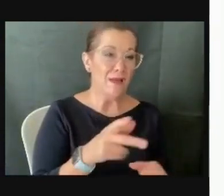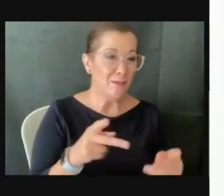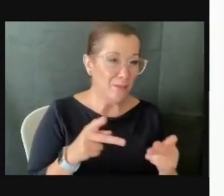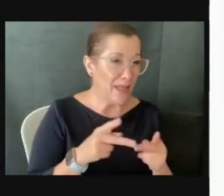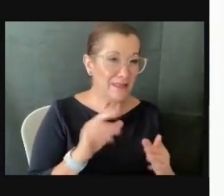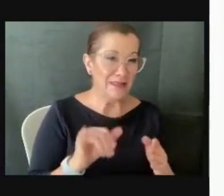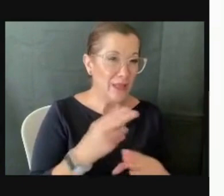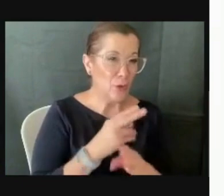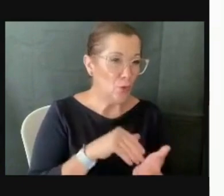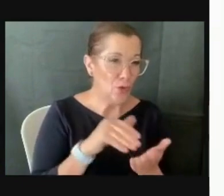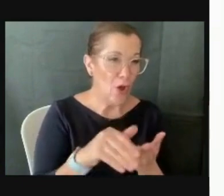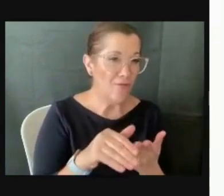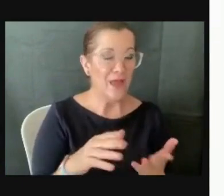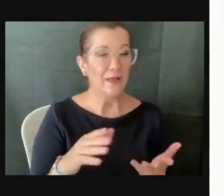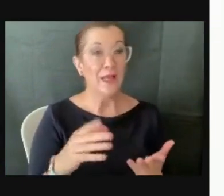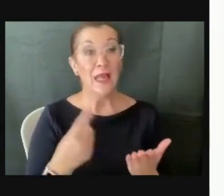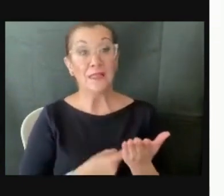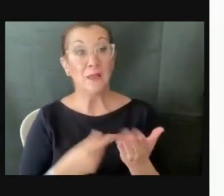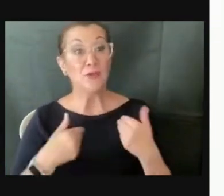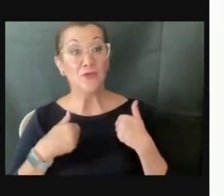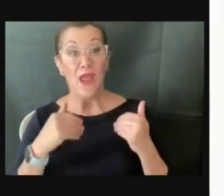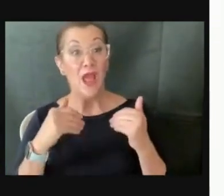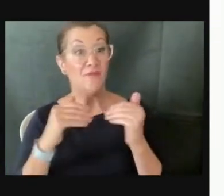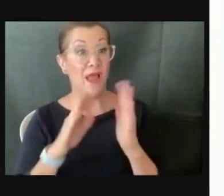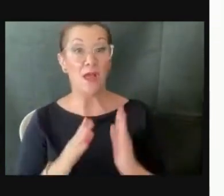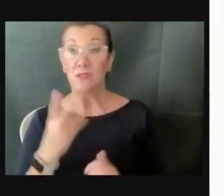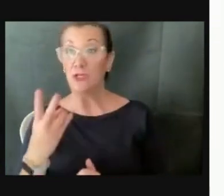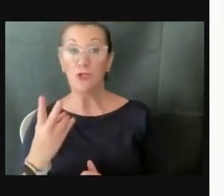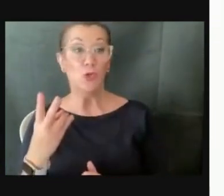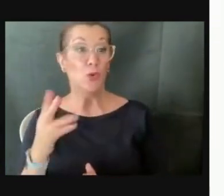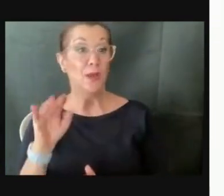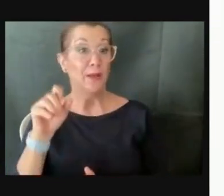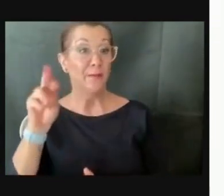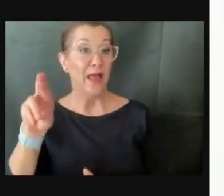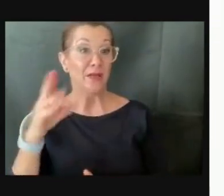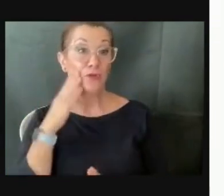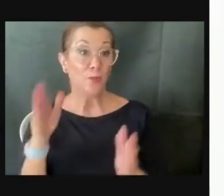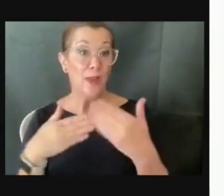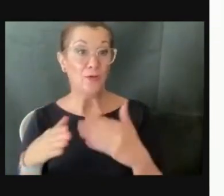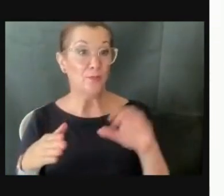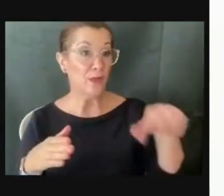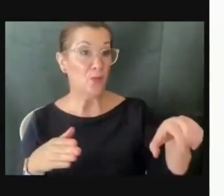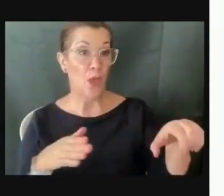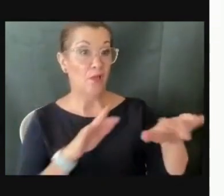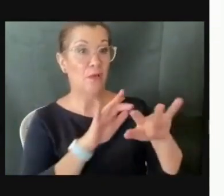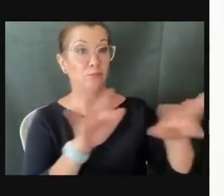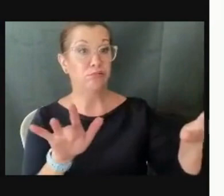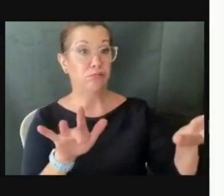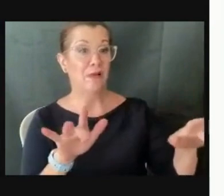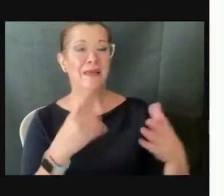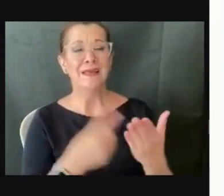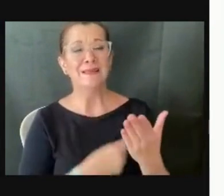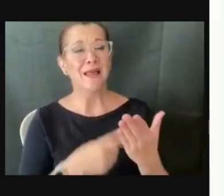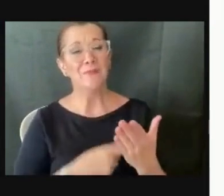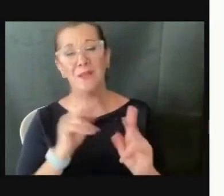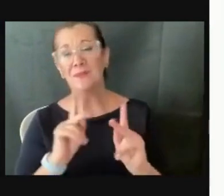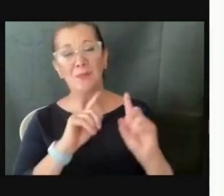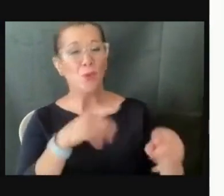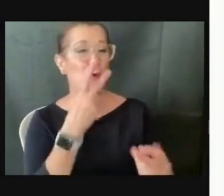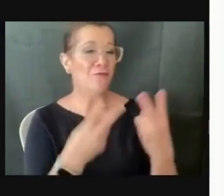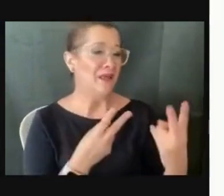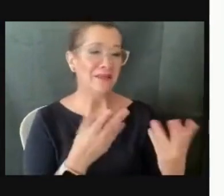that is sometimes when there's a house with two master suites, there's just one that's sitting there for, sometimes guests that come through a couple times a